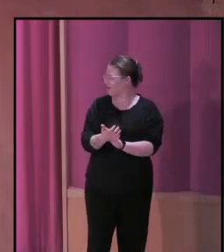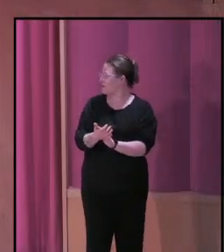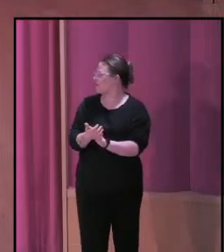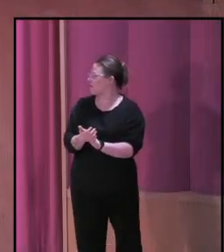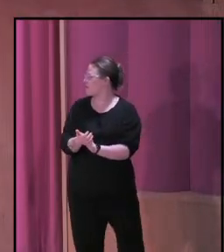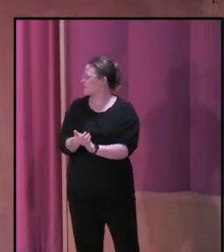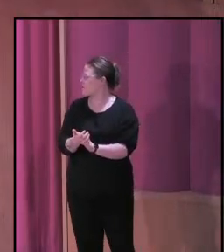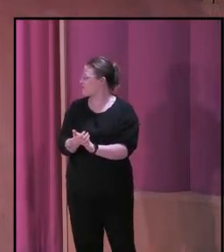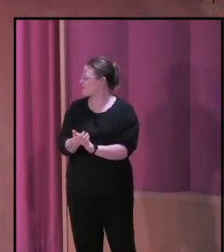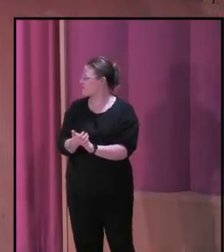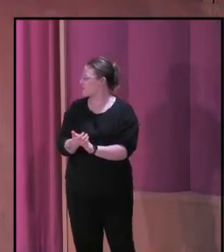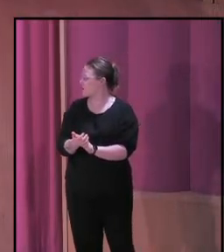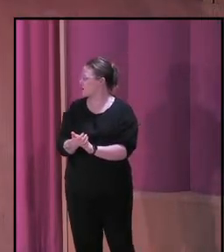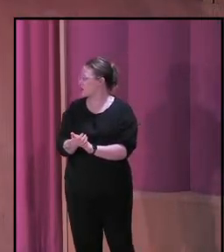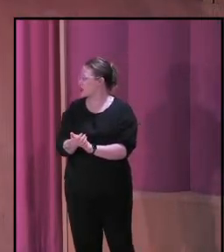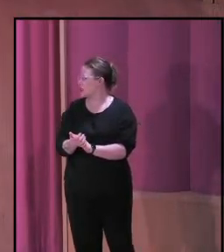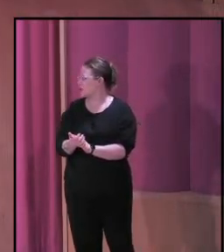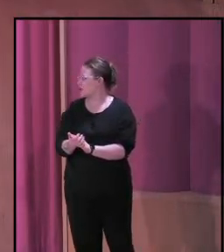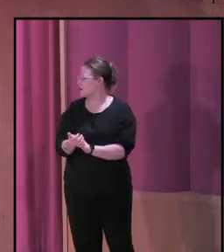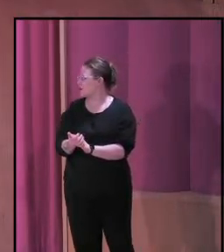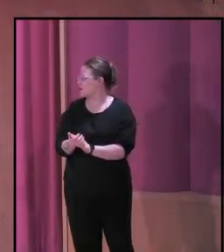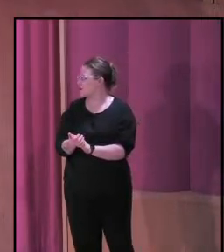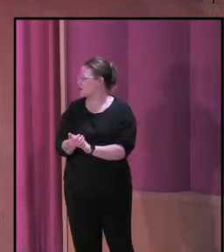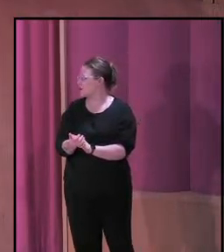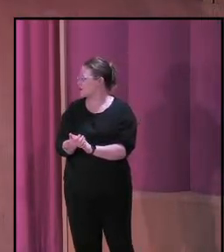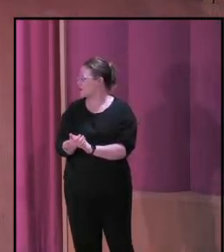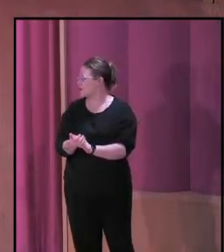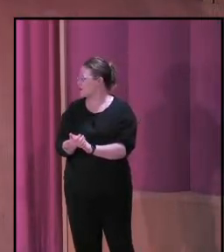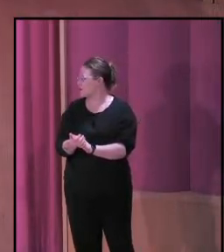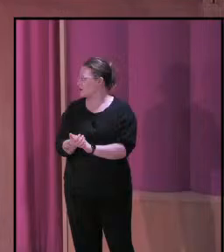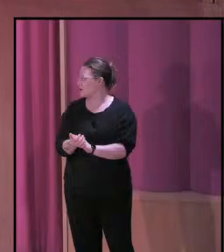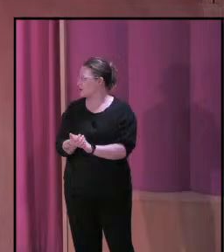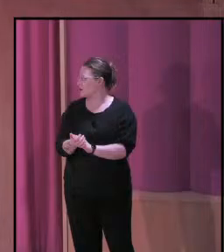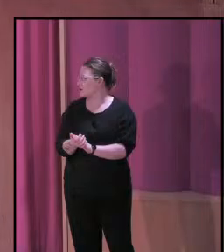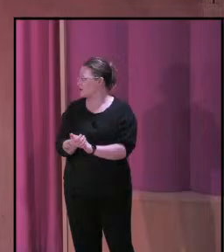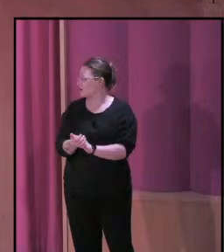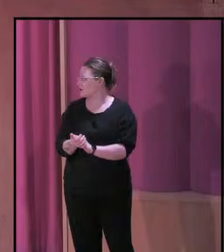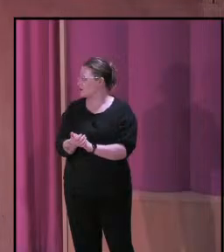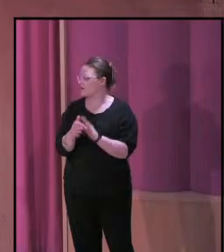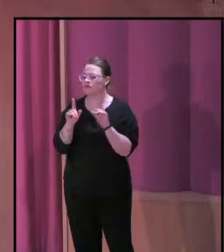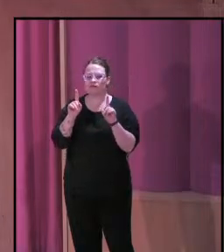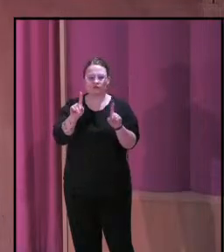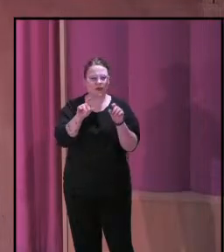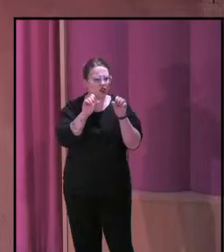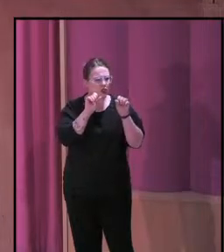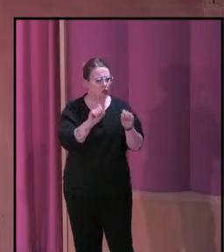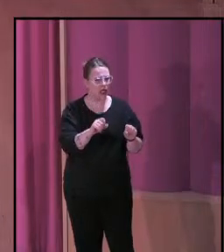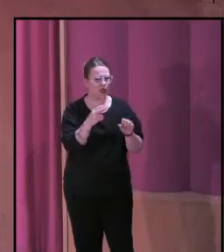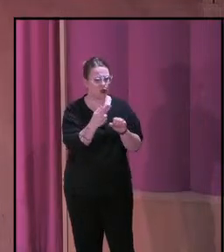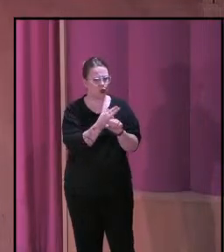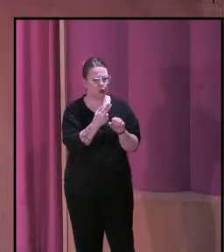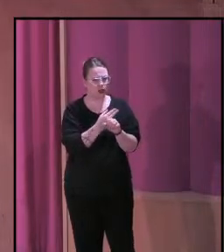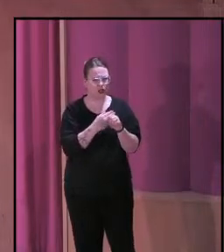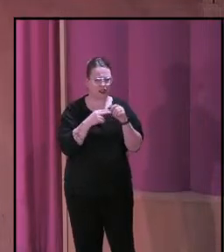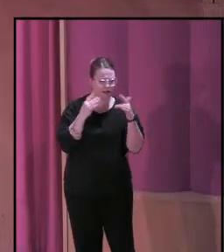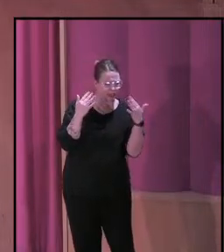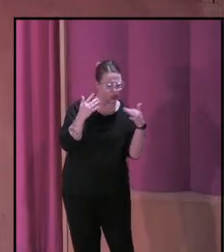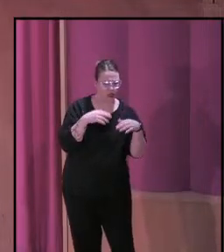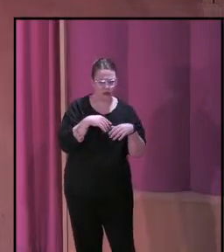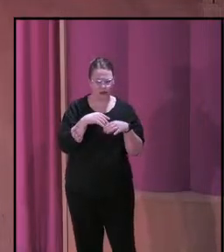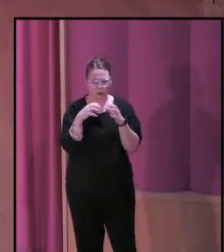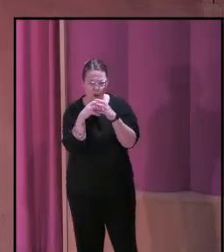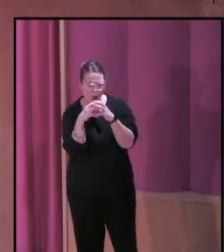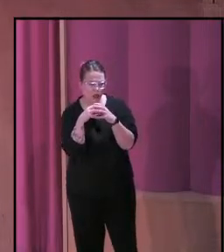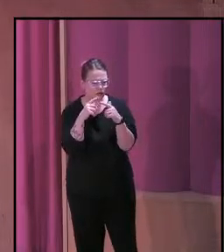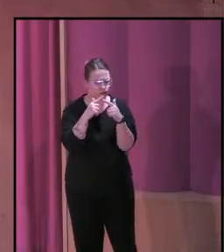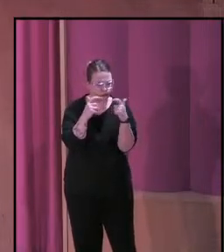But you don't have to use every long spinning yo-yo with the Super Ball. You can tie them to your finger as well. And I've got another long spinning